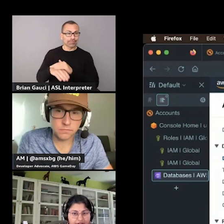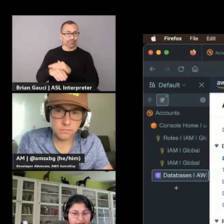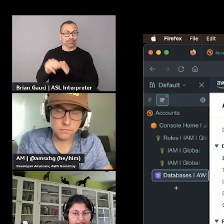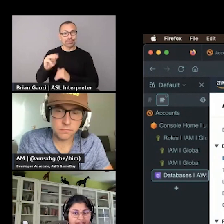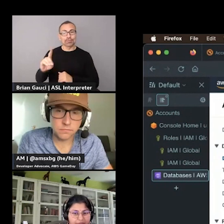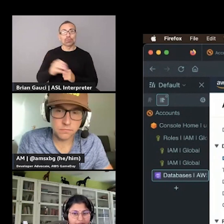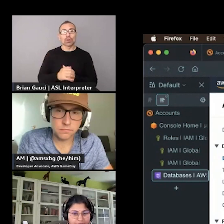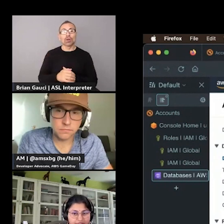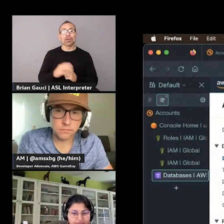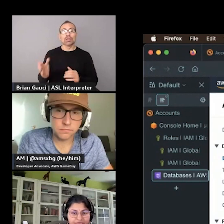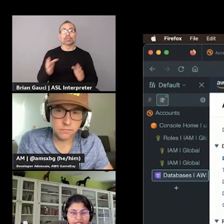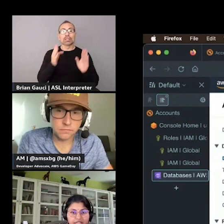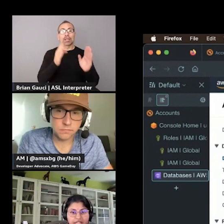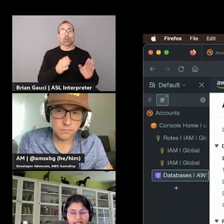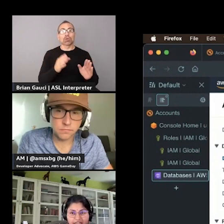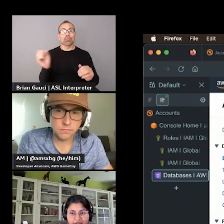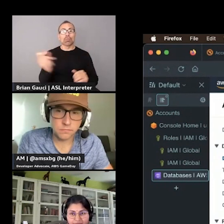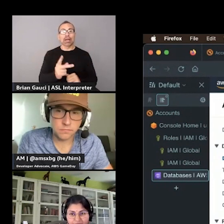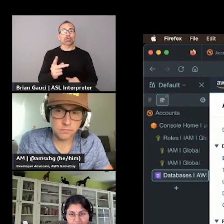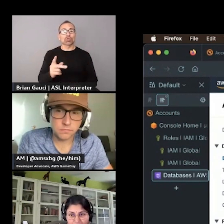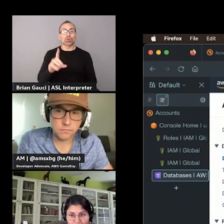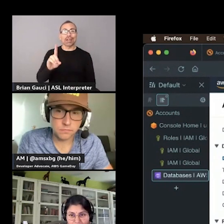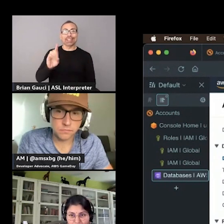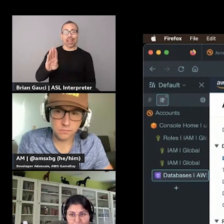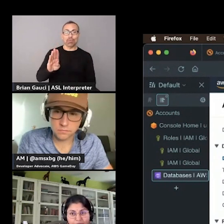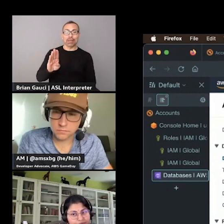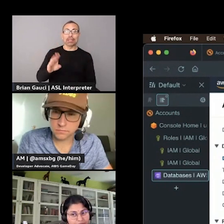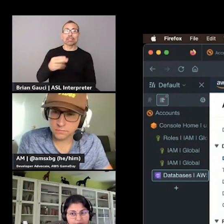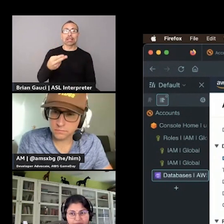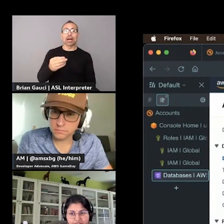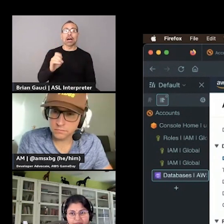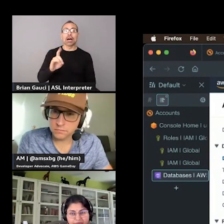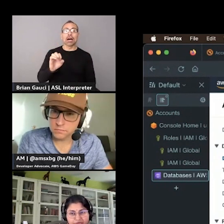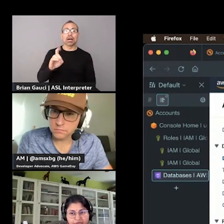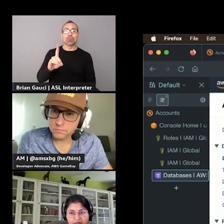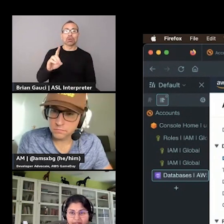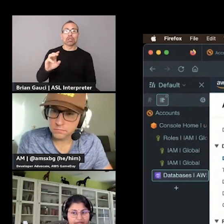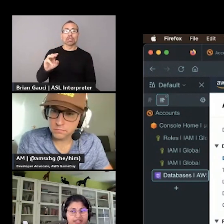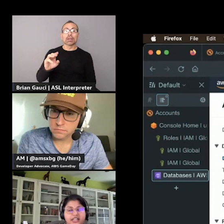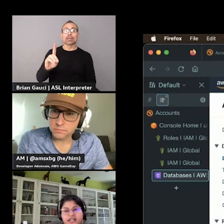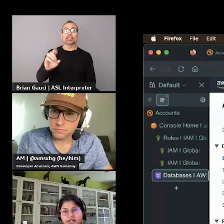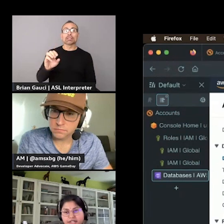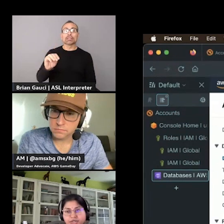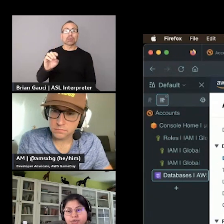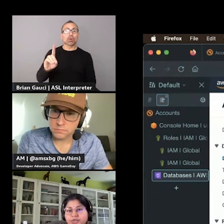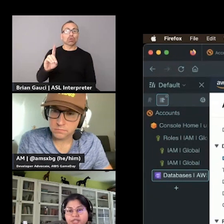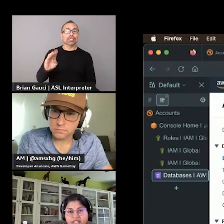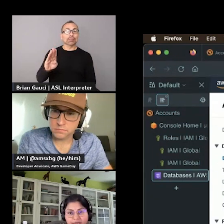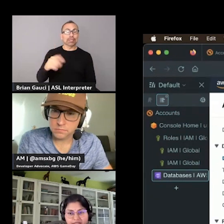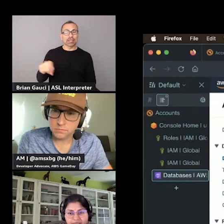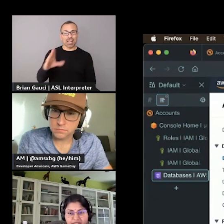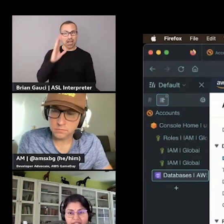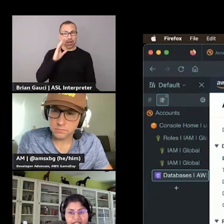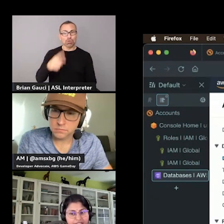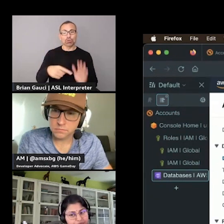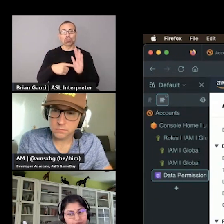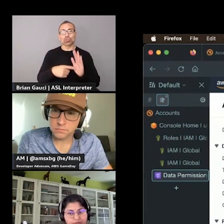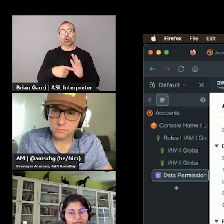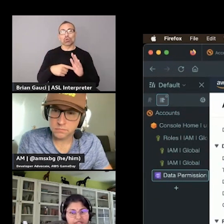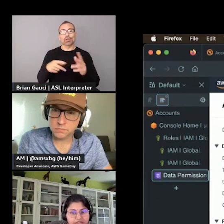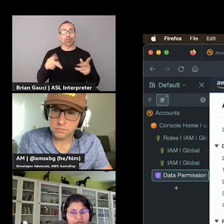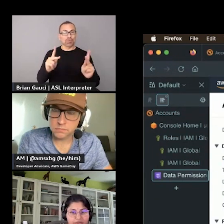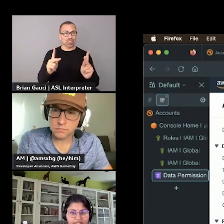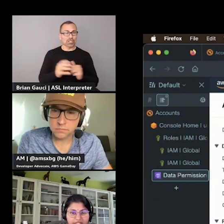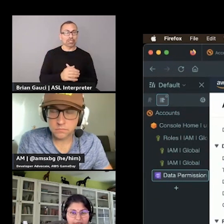database here, hybrid demo DB. I am going to show you the permissions, but I think I already showed you the tables. Let's